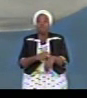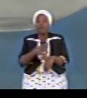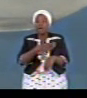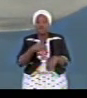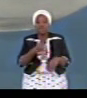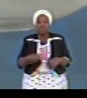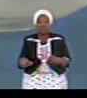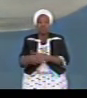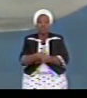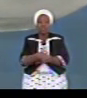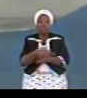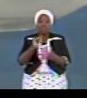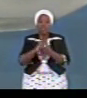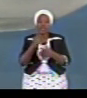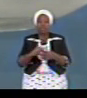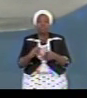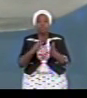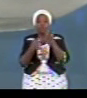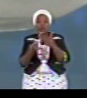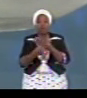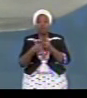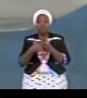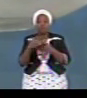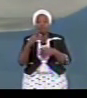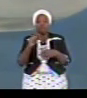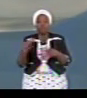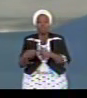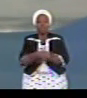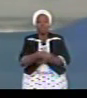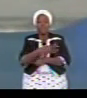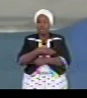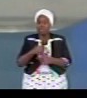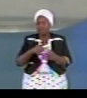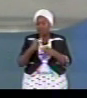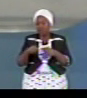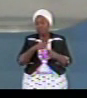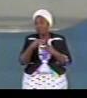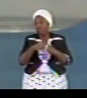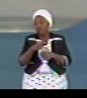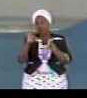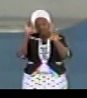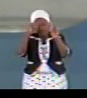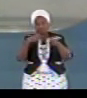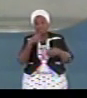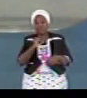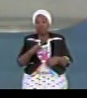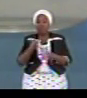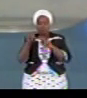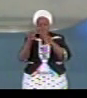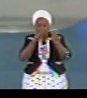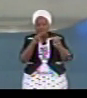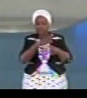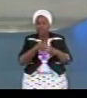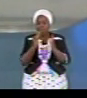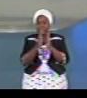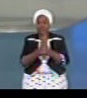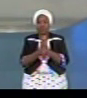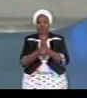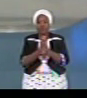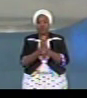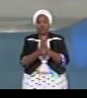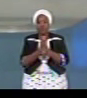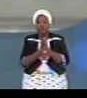day, the event of the day. And when he told them, watch and pray, they